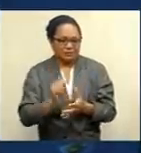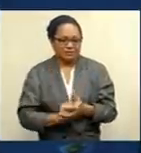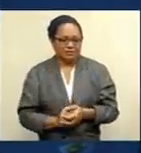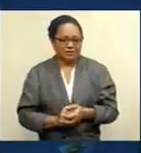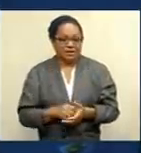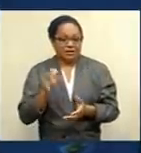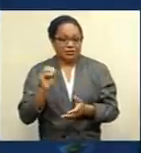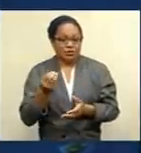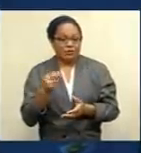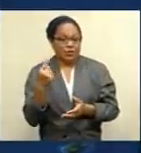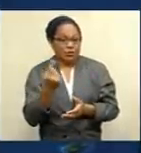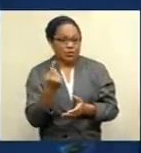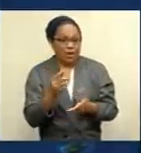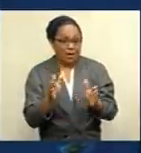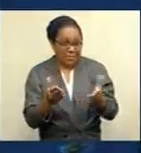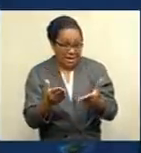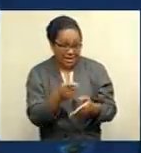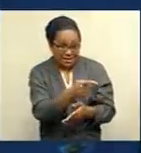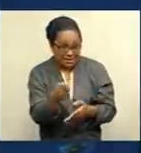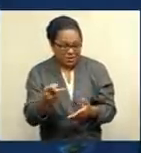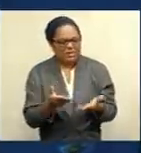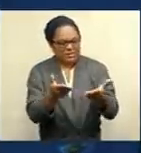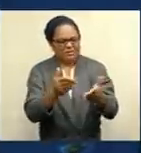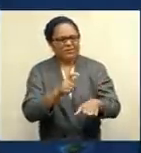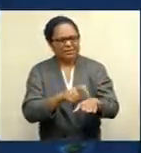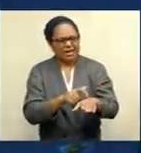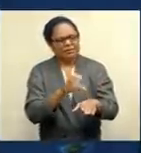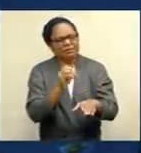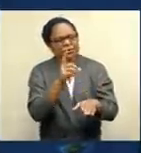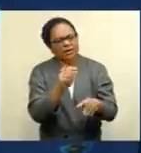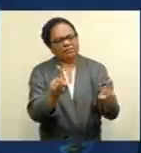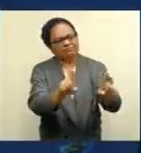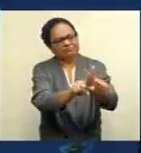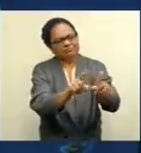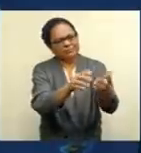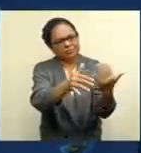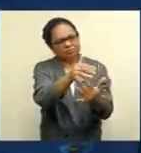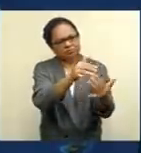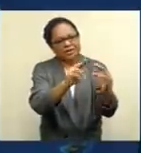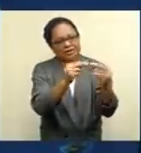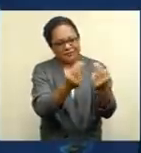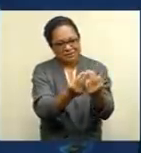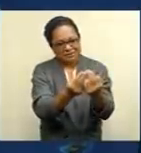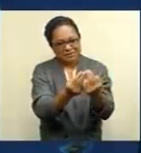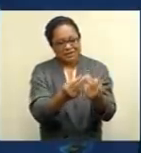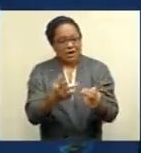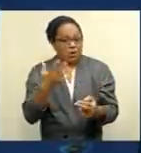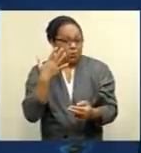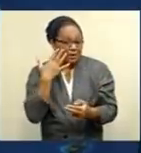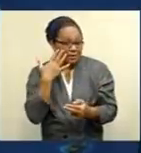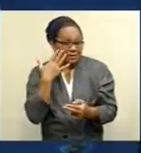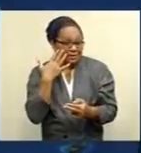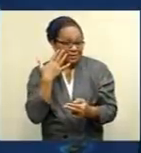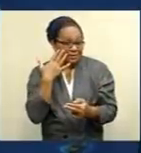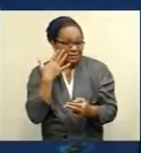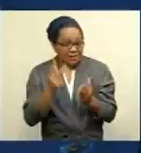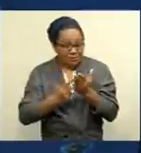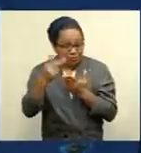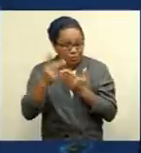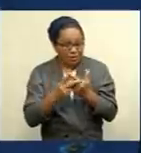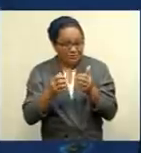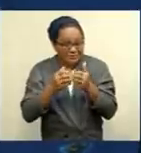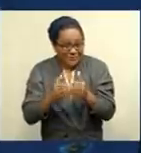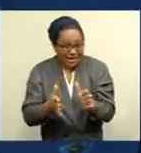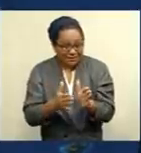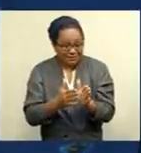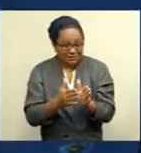them time to spend with their families. Once we start rolling into the programs, then